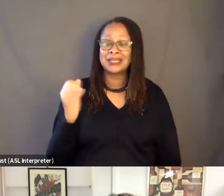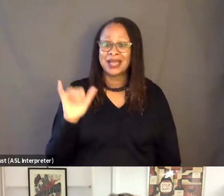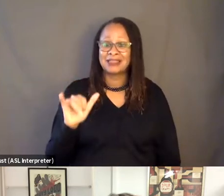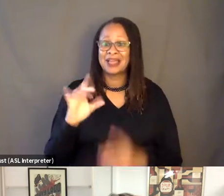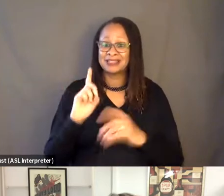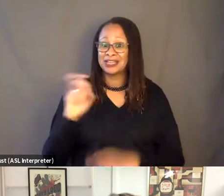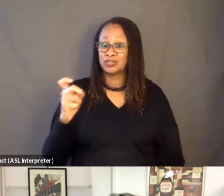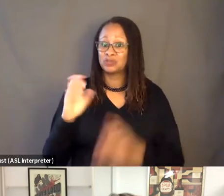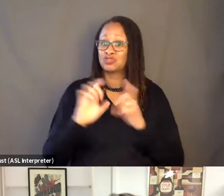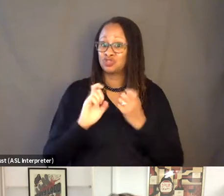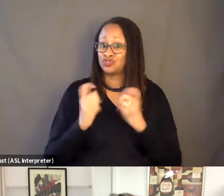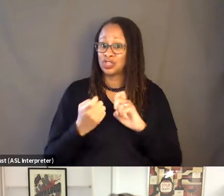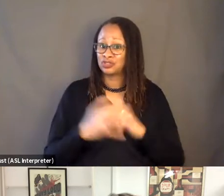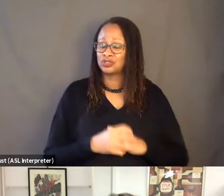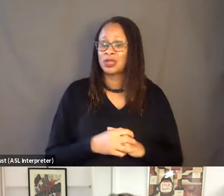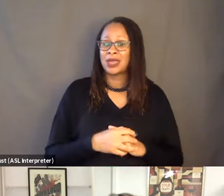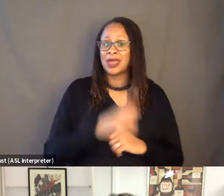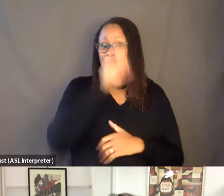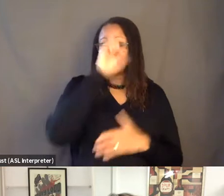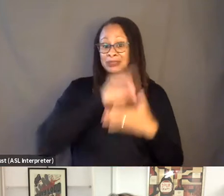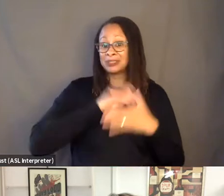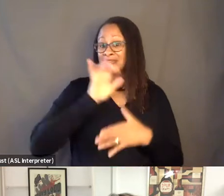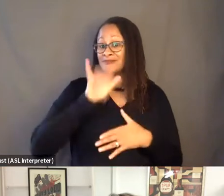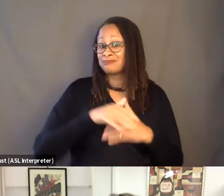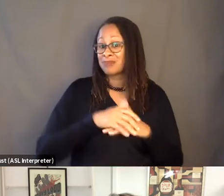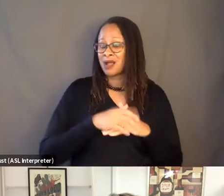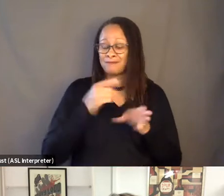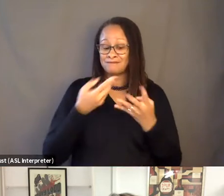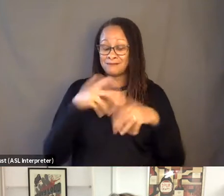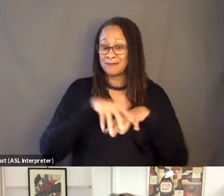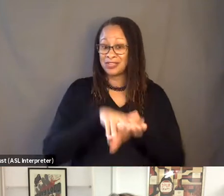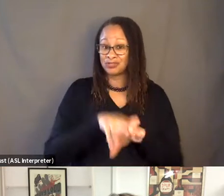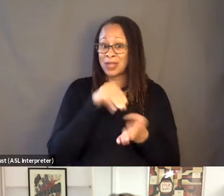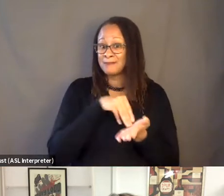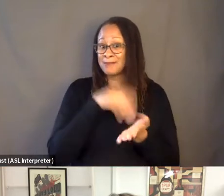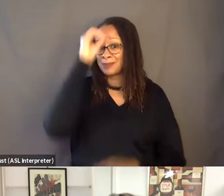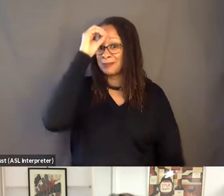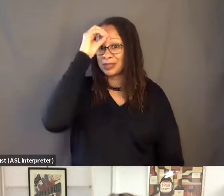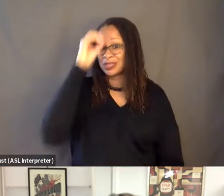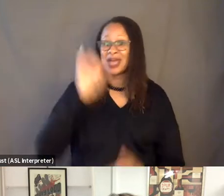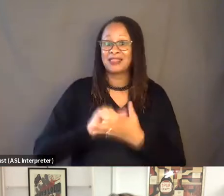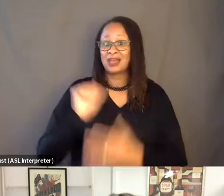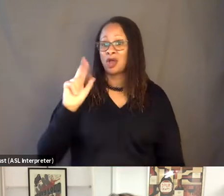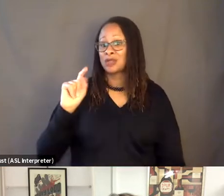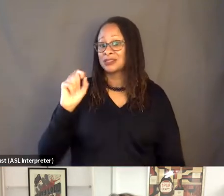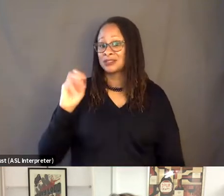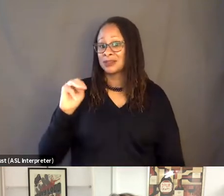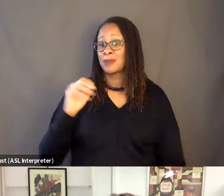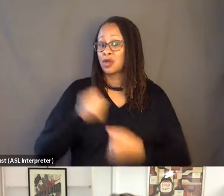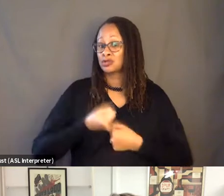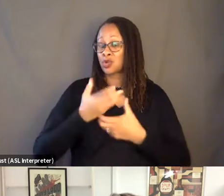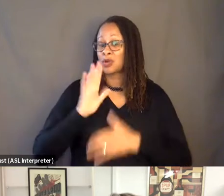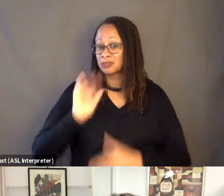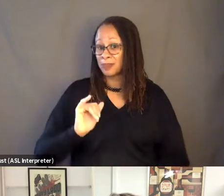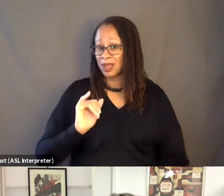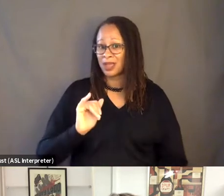it was believed by mainstream medical opinion that autism was caused by